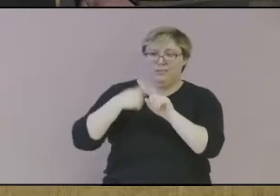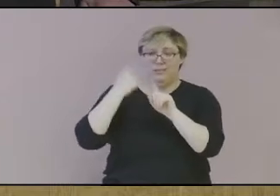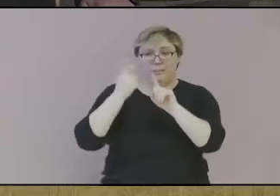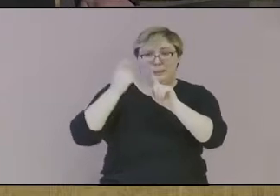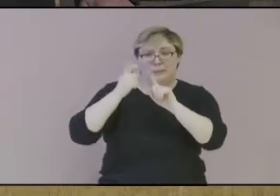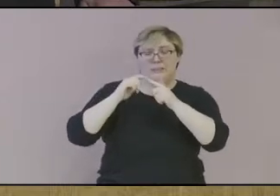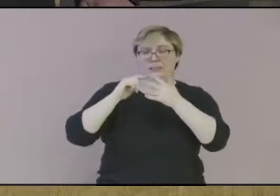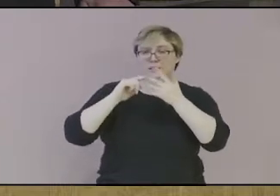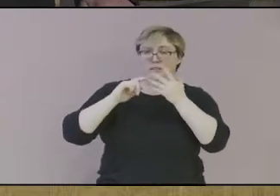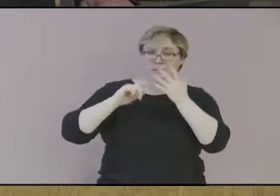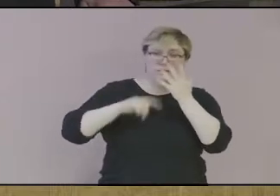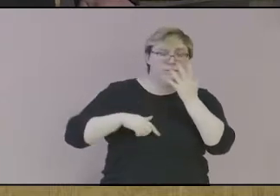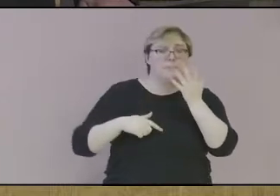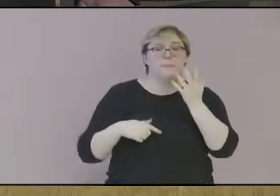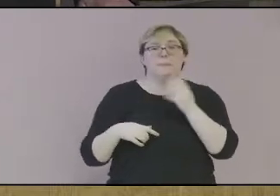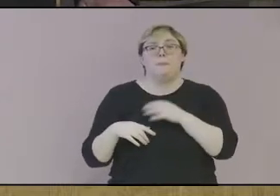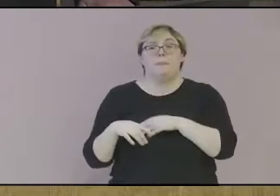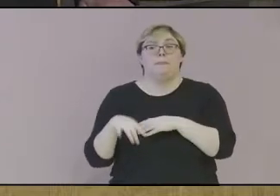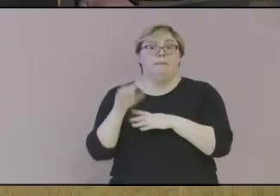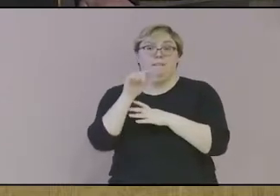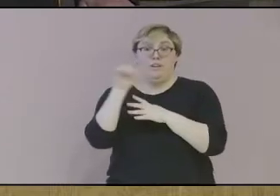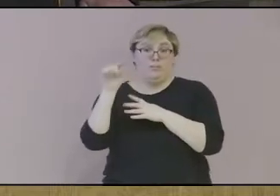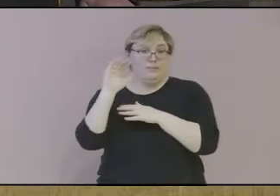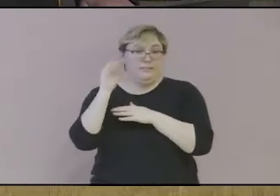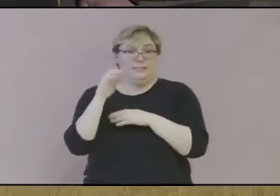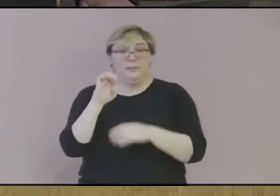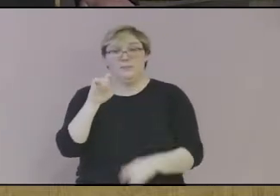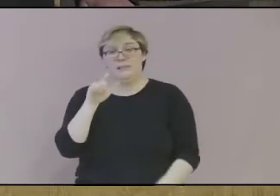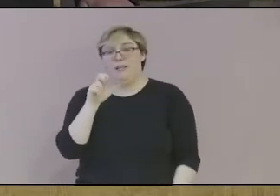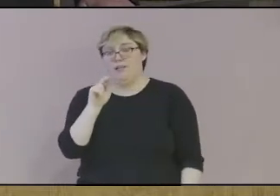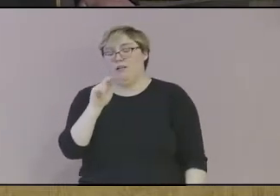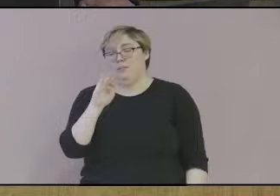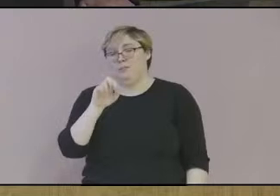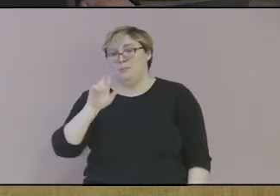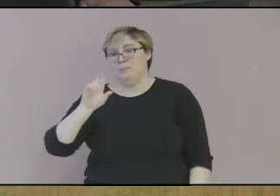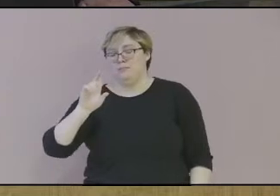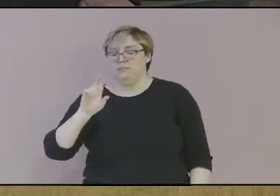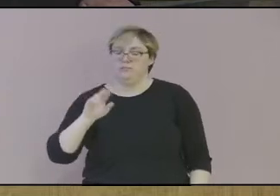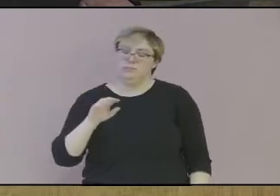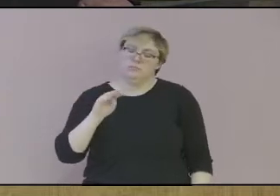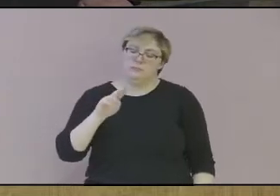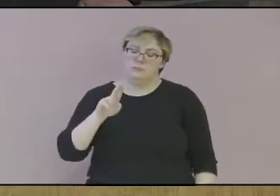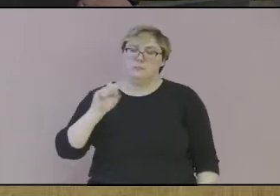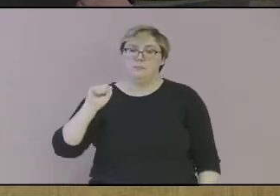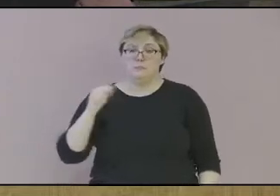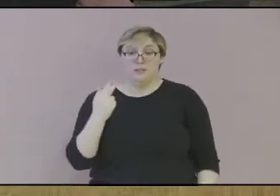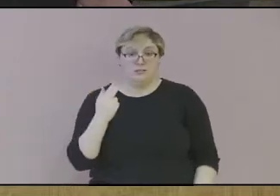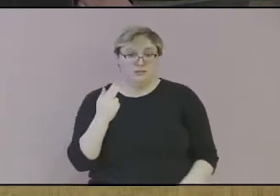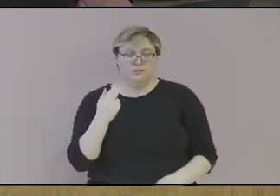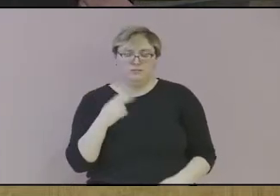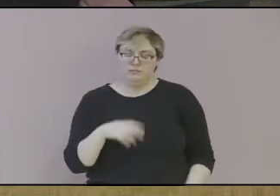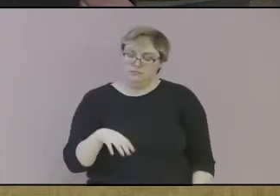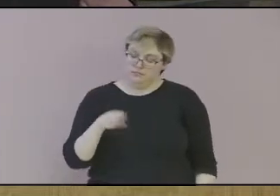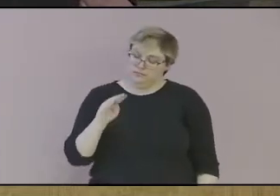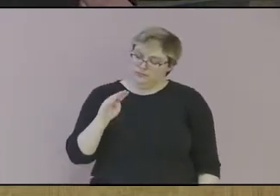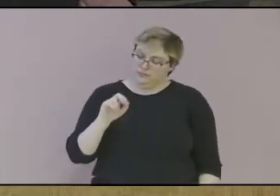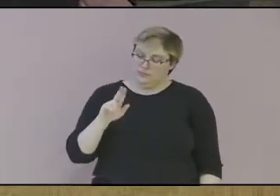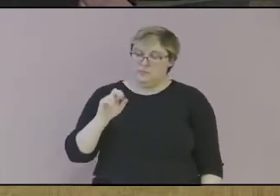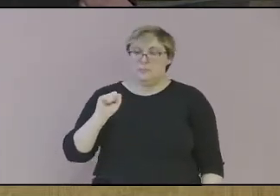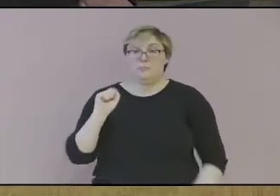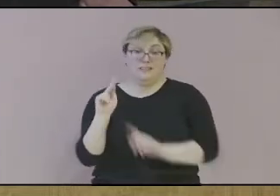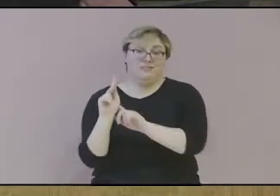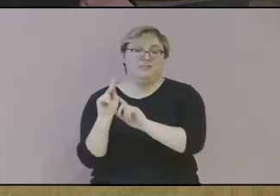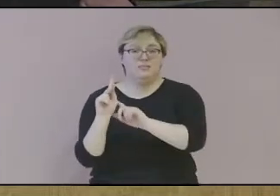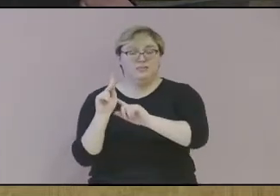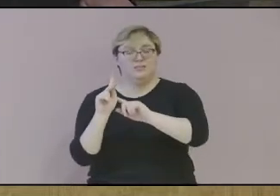government seems, possibly Elon Musk is going after Medicaid. That a lot of disabled people rely on that for their only health insurance.